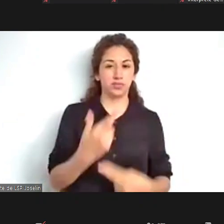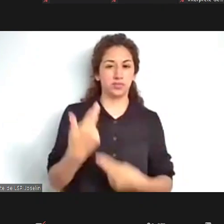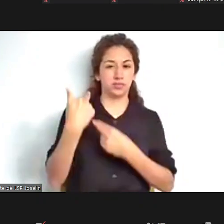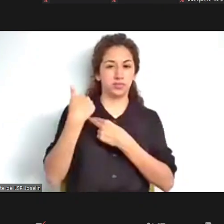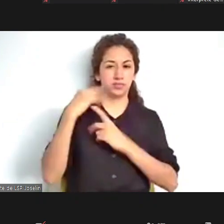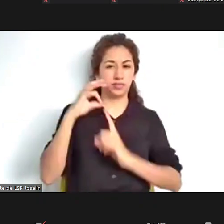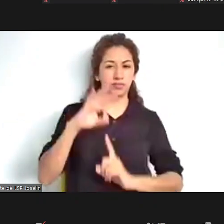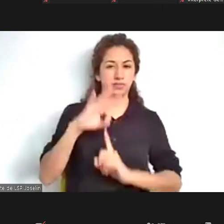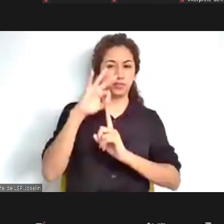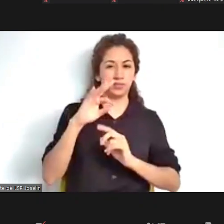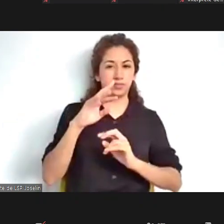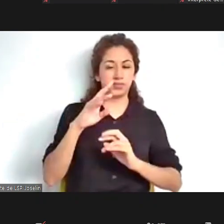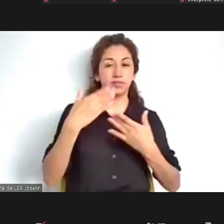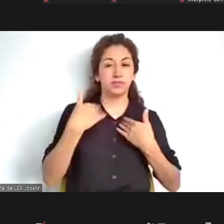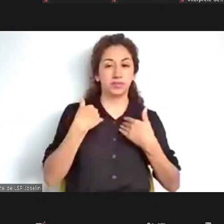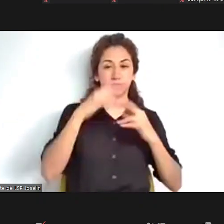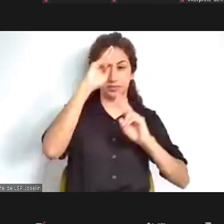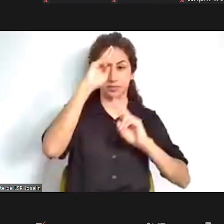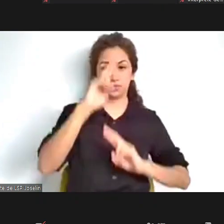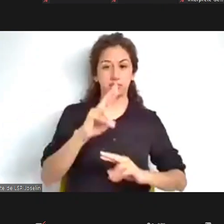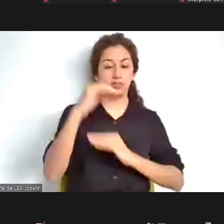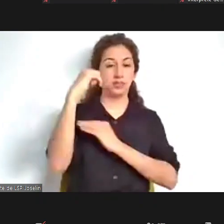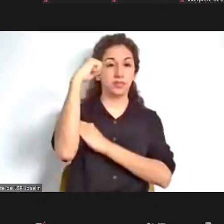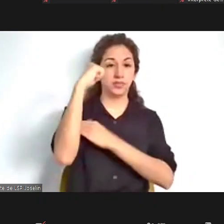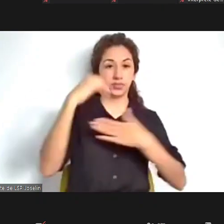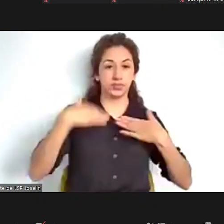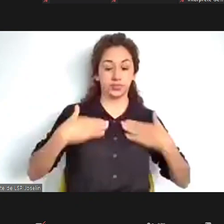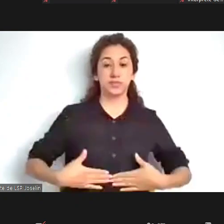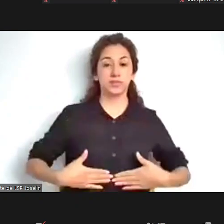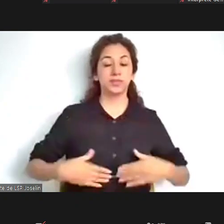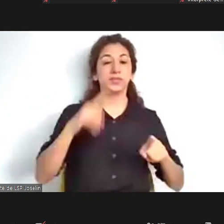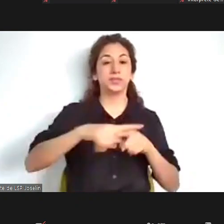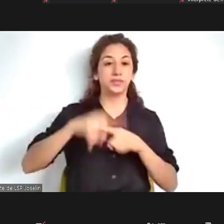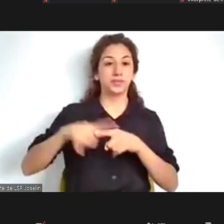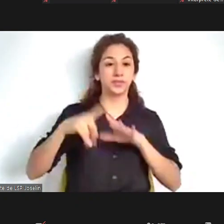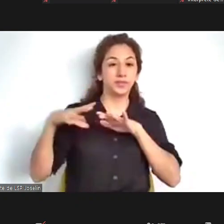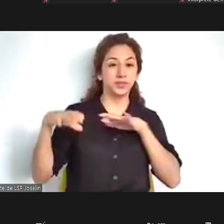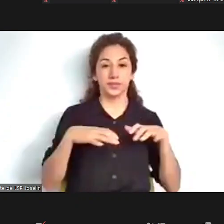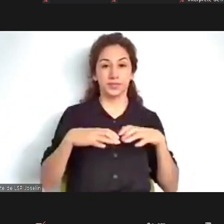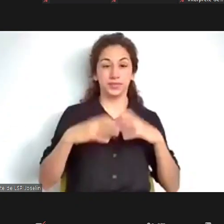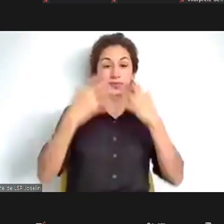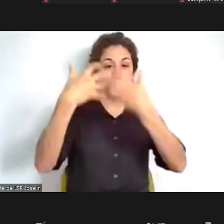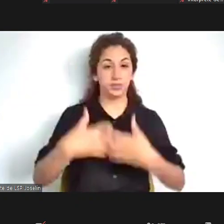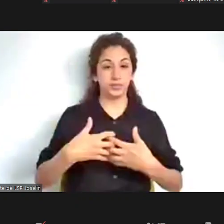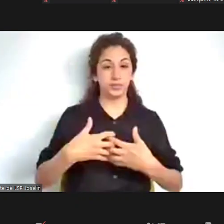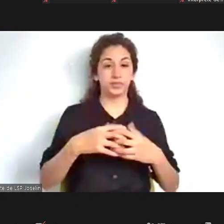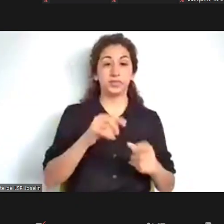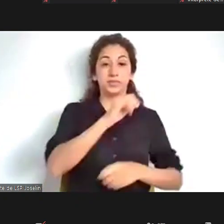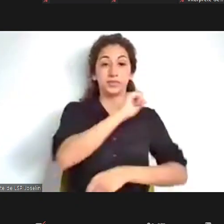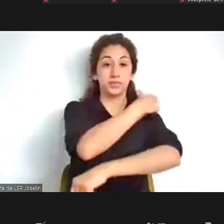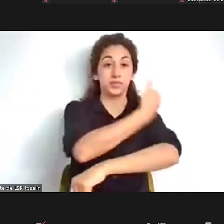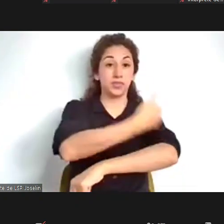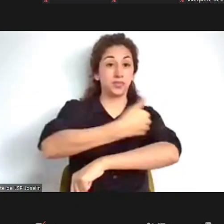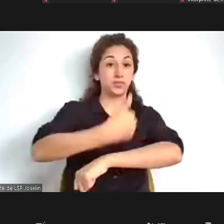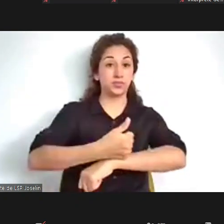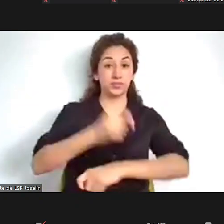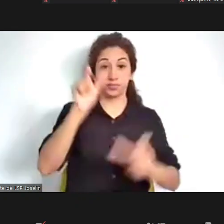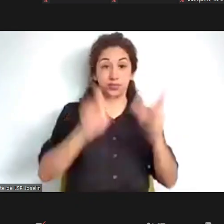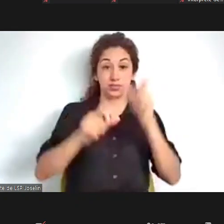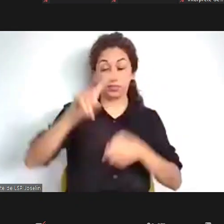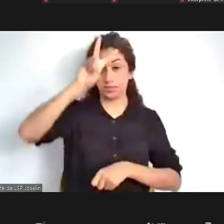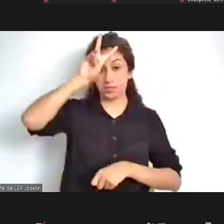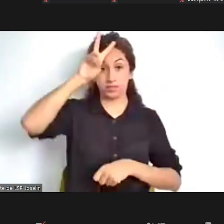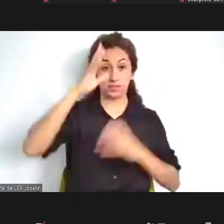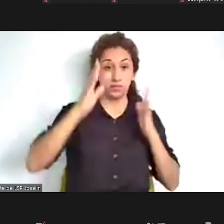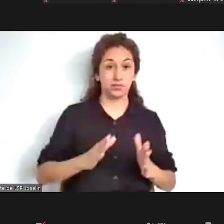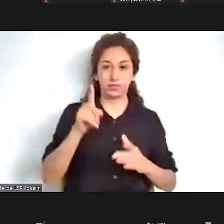responsibility to guarantee the respect of human rights in the context of the business activities the peruvian authorities